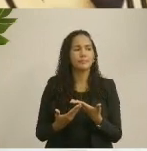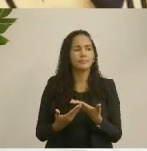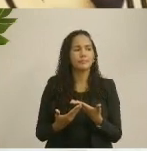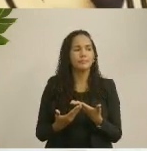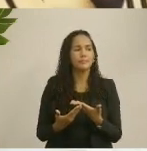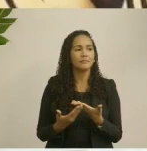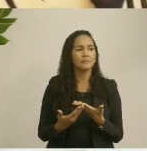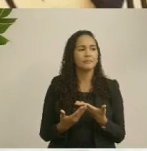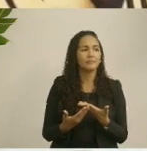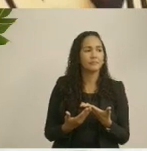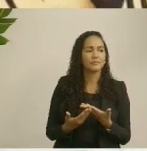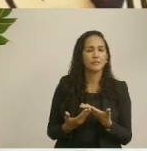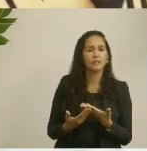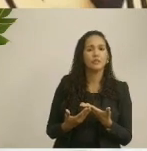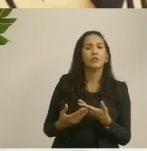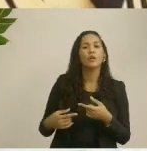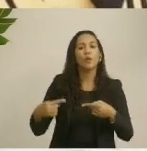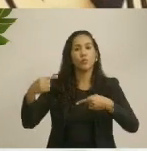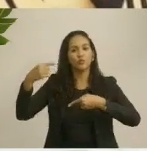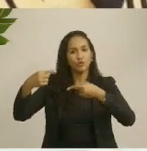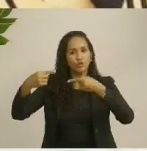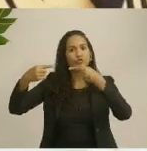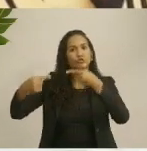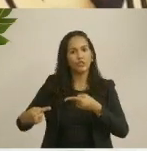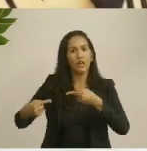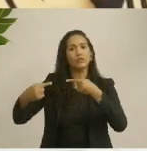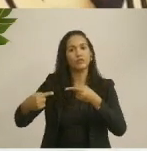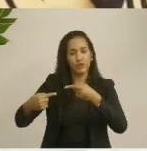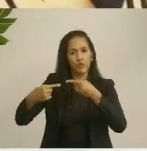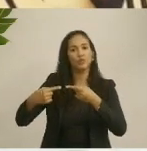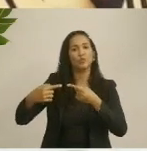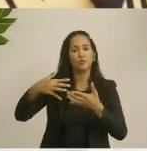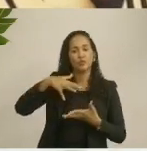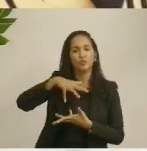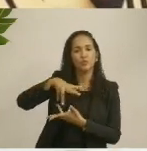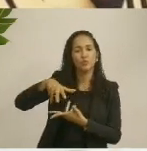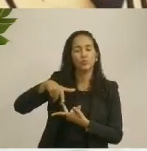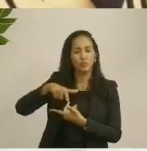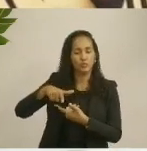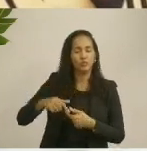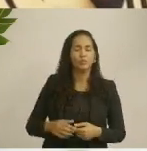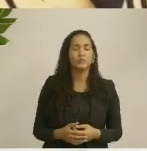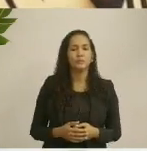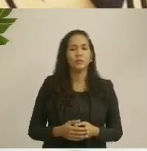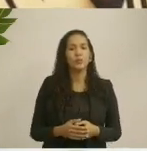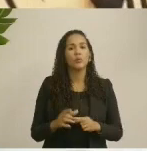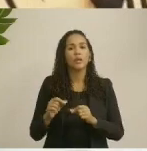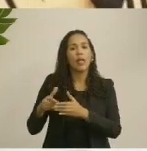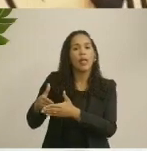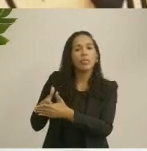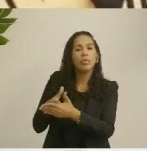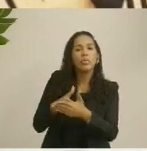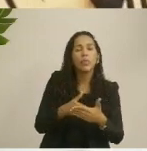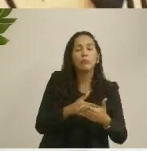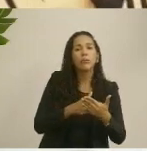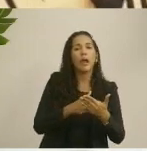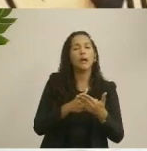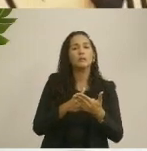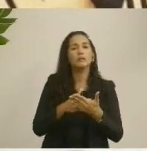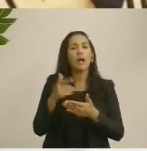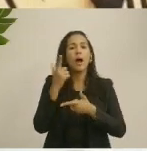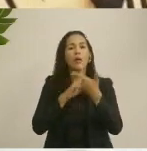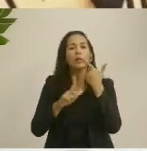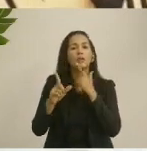monumental challenges to achieve the sustainable development goals. So as we meet midway in